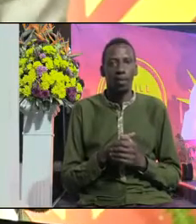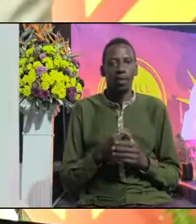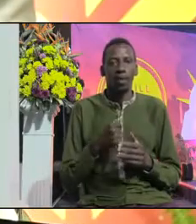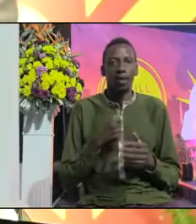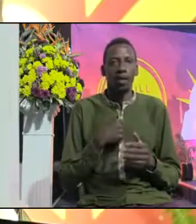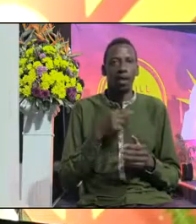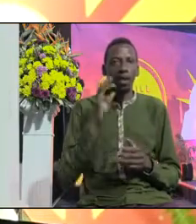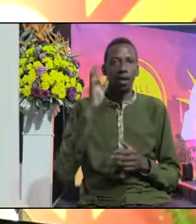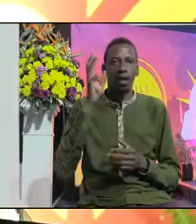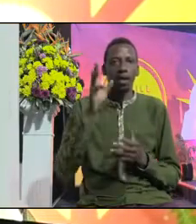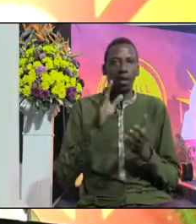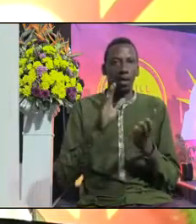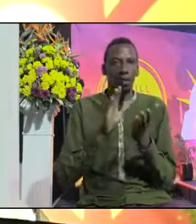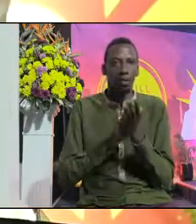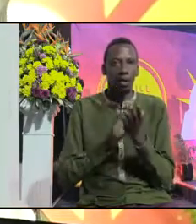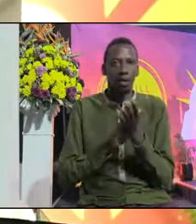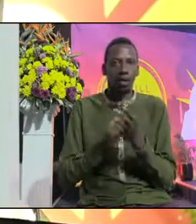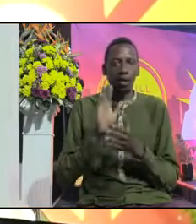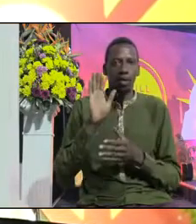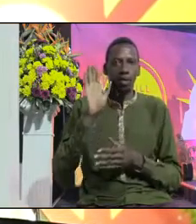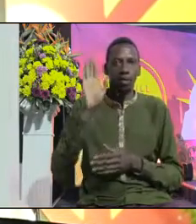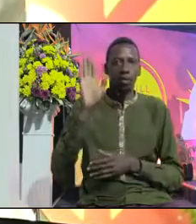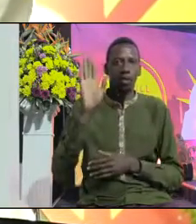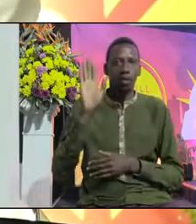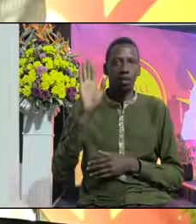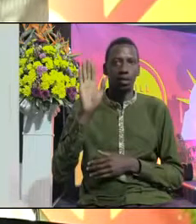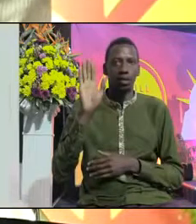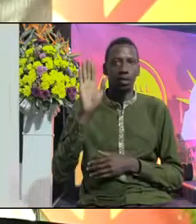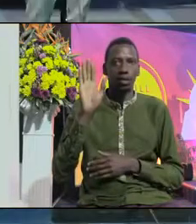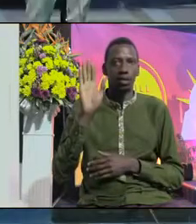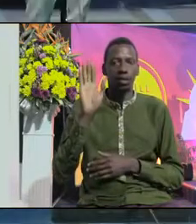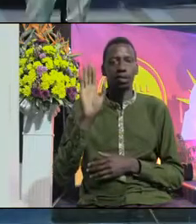praise him. I'll praise